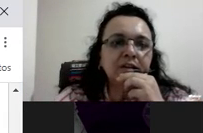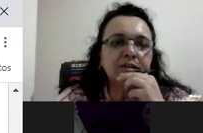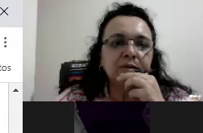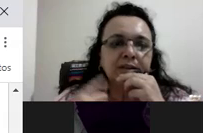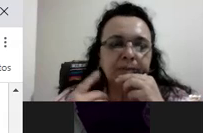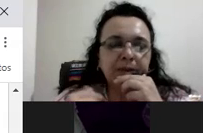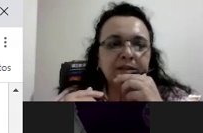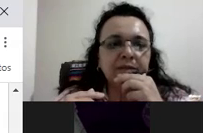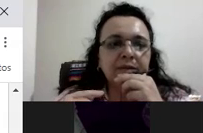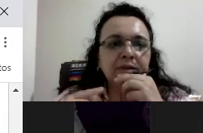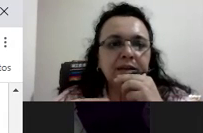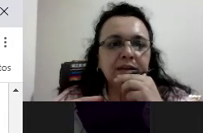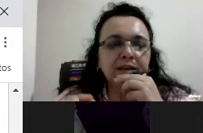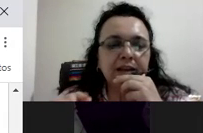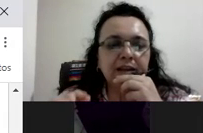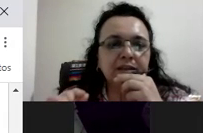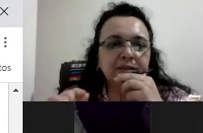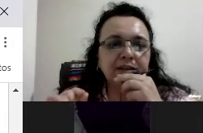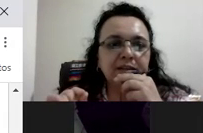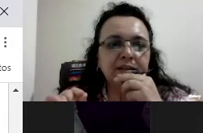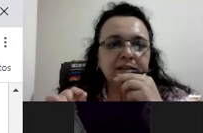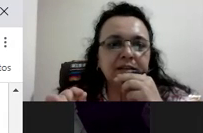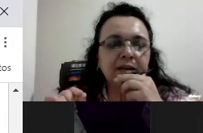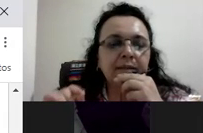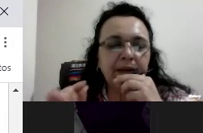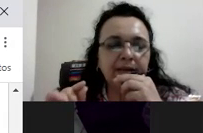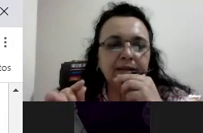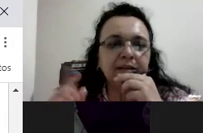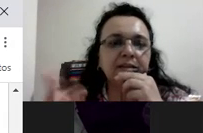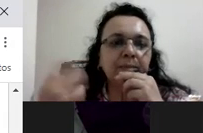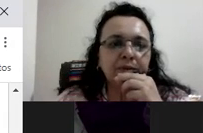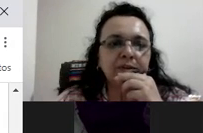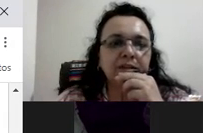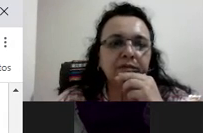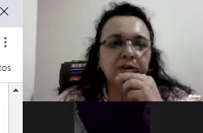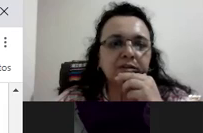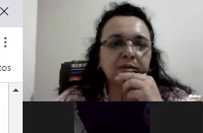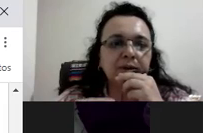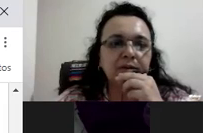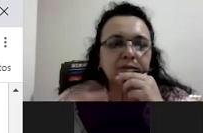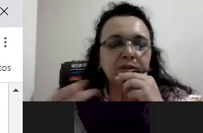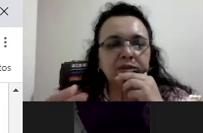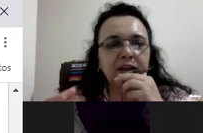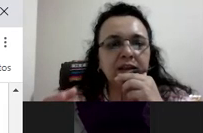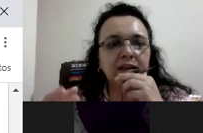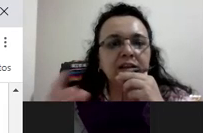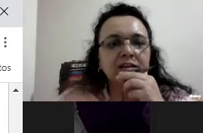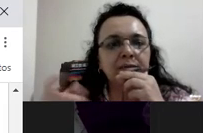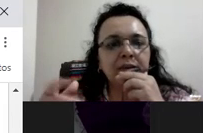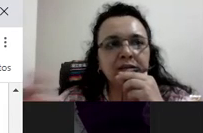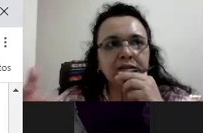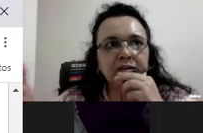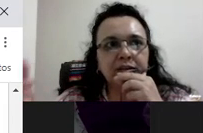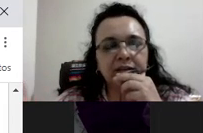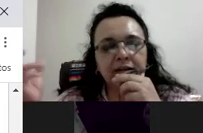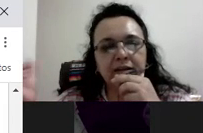It's not too expensive. It's a negative sentence, but it's a positive thought. Because when you say